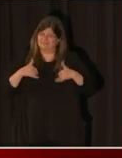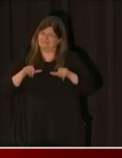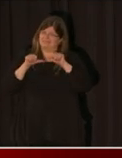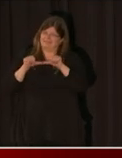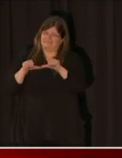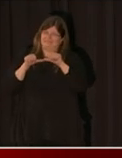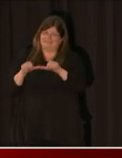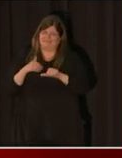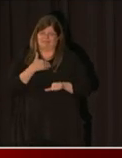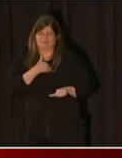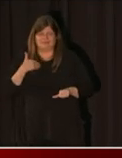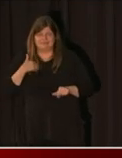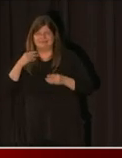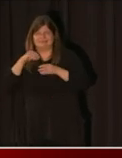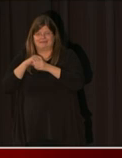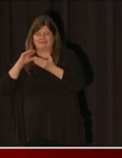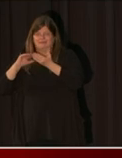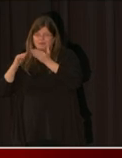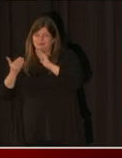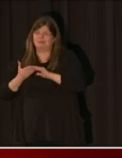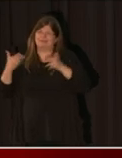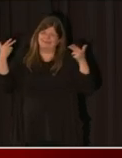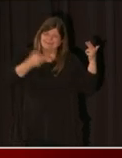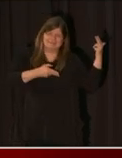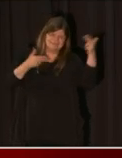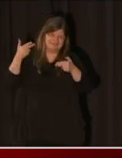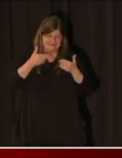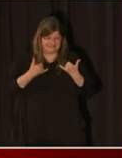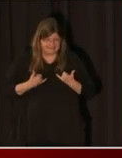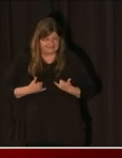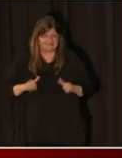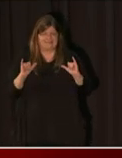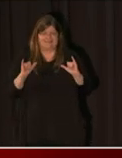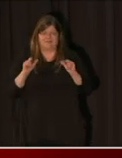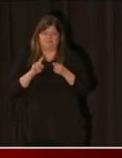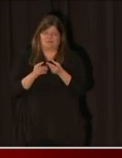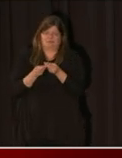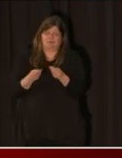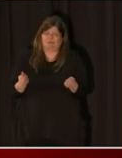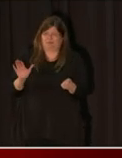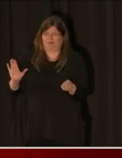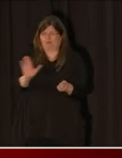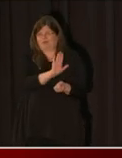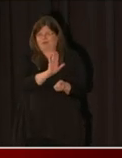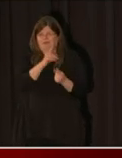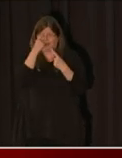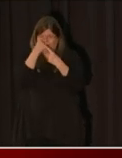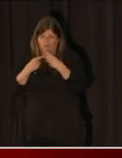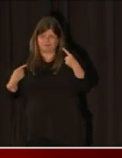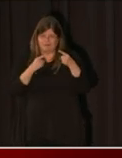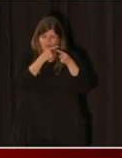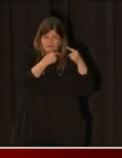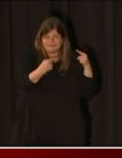firearms to settle disputes. Even through this emergency, the work continues to get